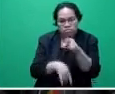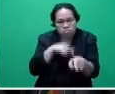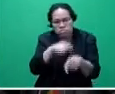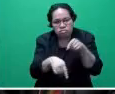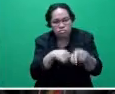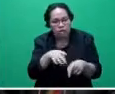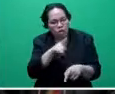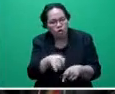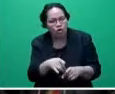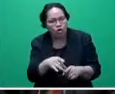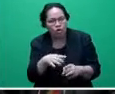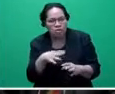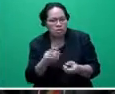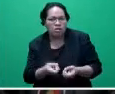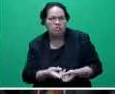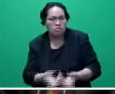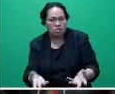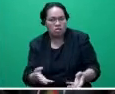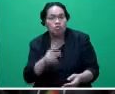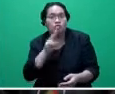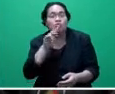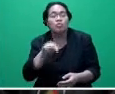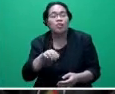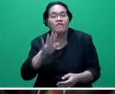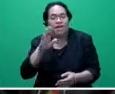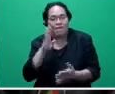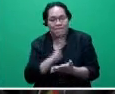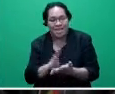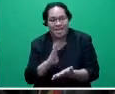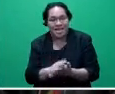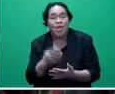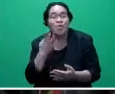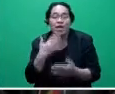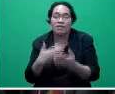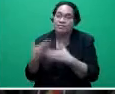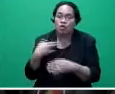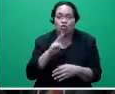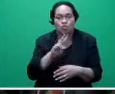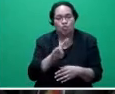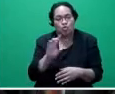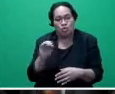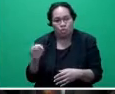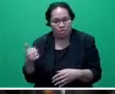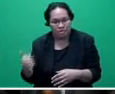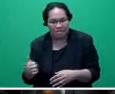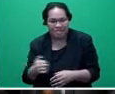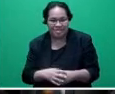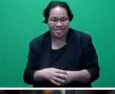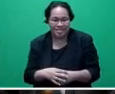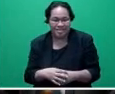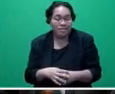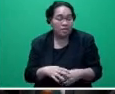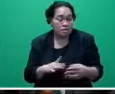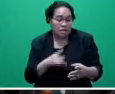bankrupting Fiji at a debt level of $2.5 billion on the 6th of December 2006. The Messiah illegally took our government, promising the